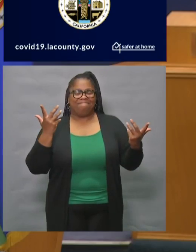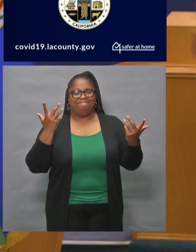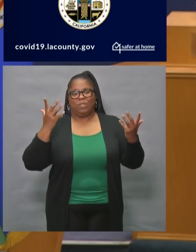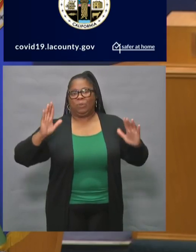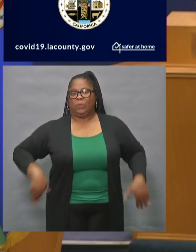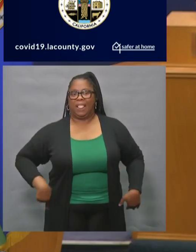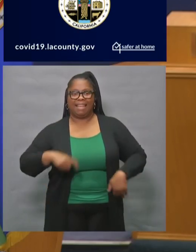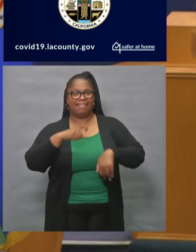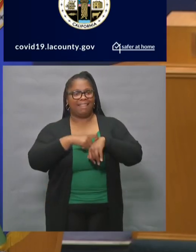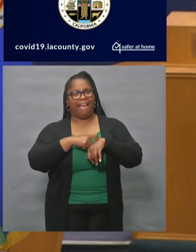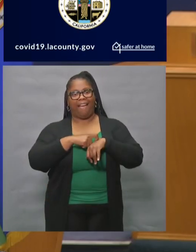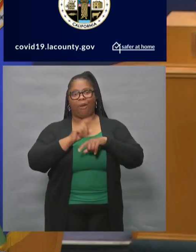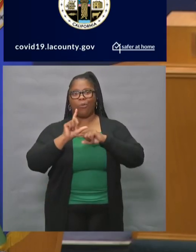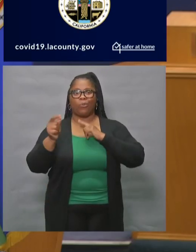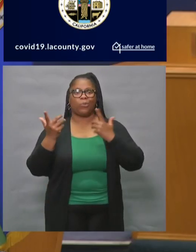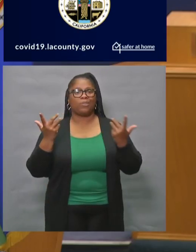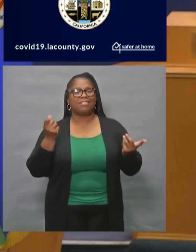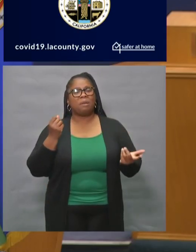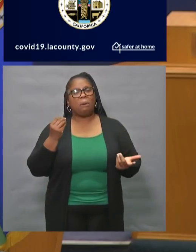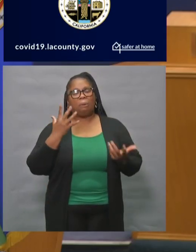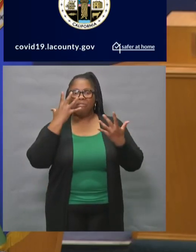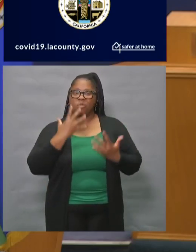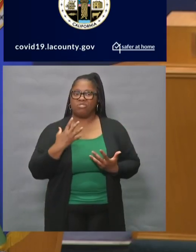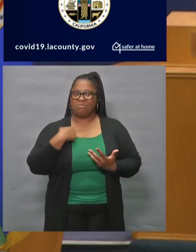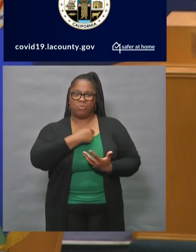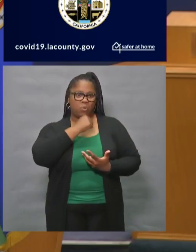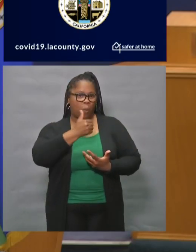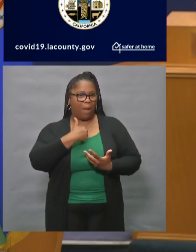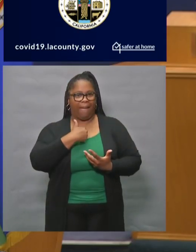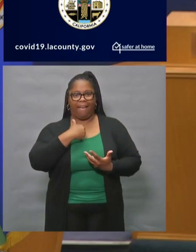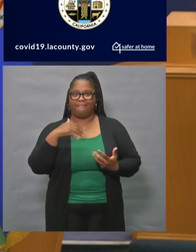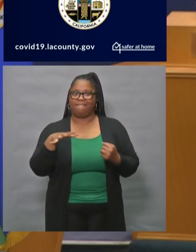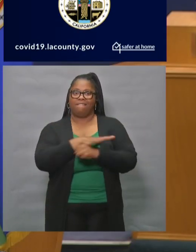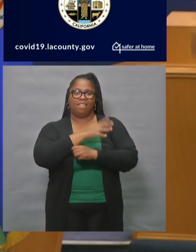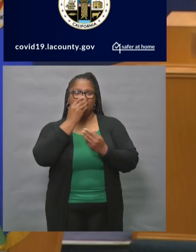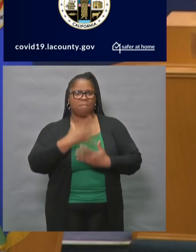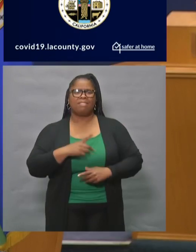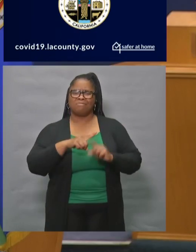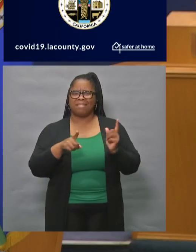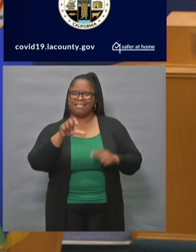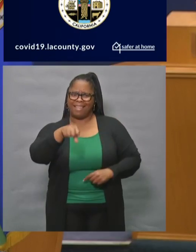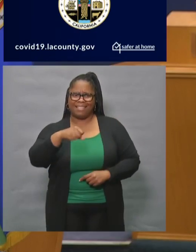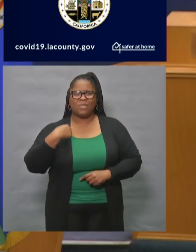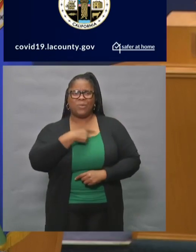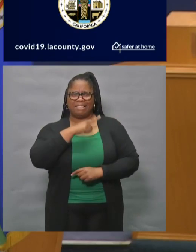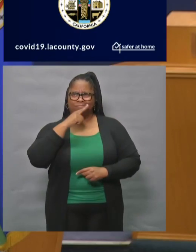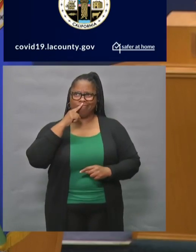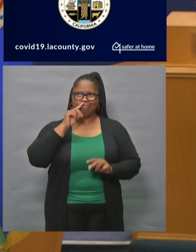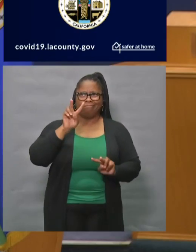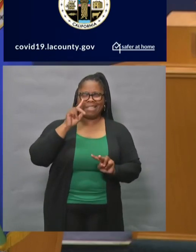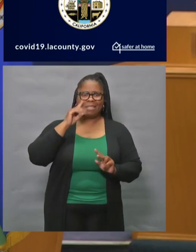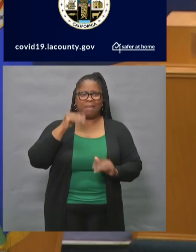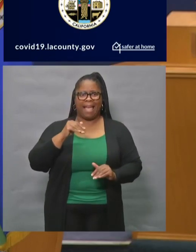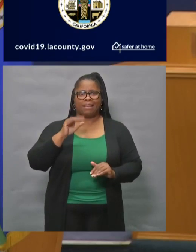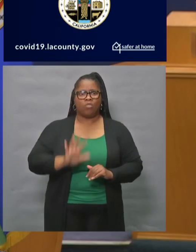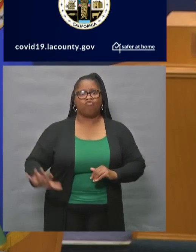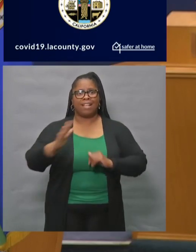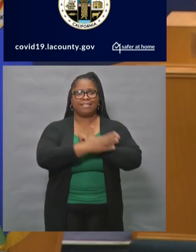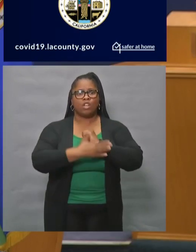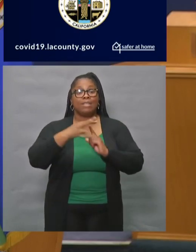think it's unfortunate we might not have that information, but we would anticipate that across the country, particularly in travel hubs like